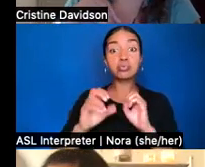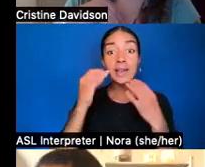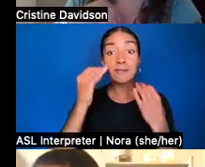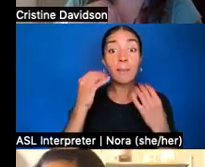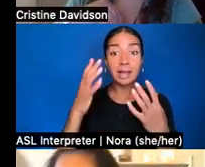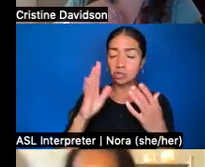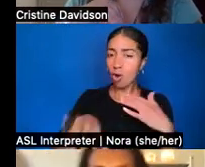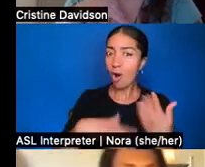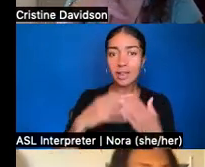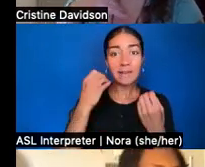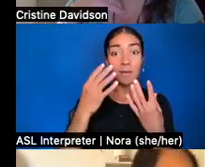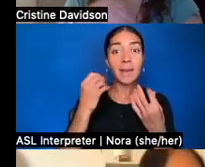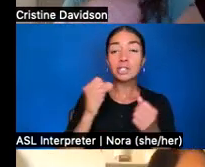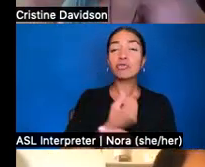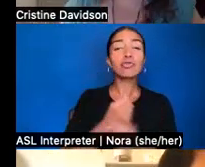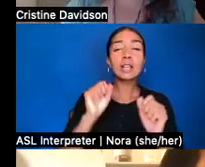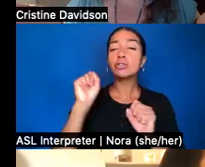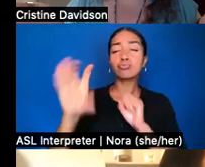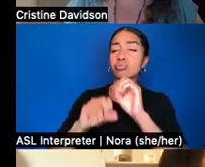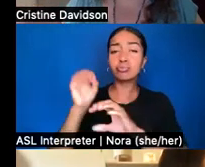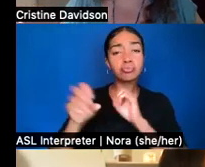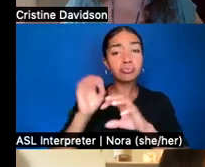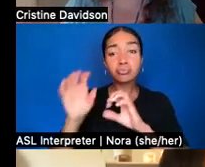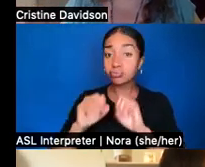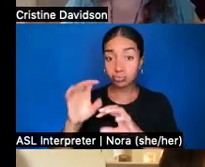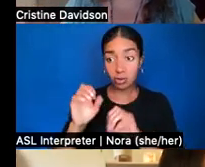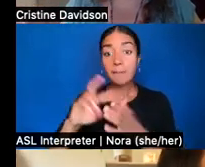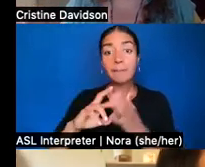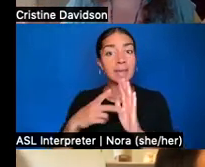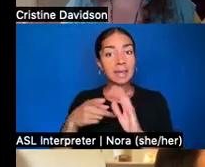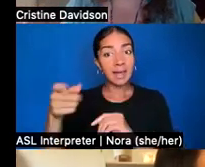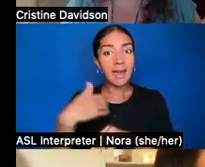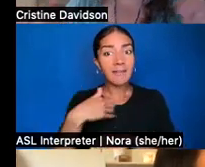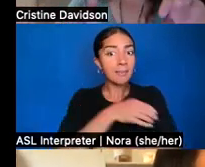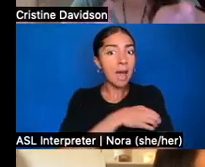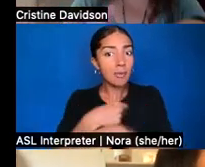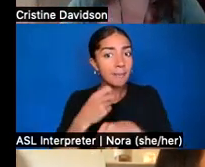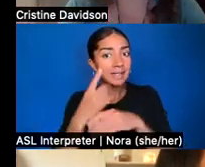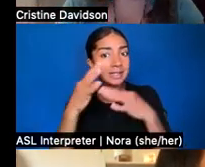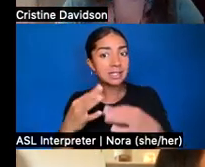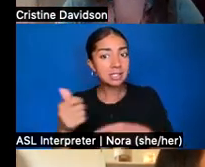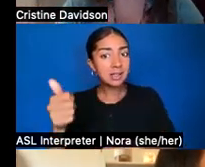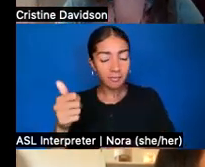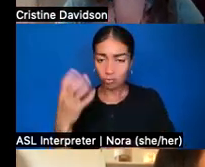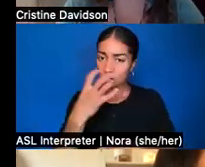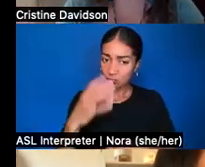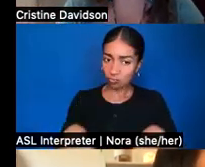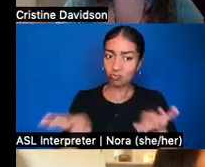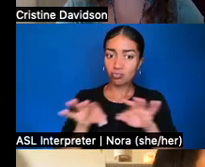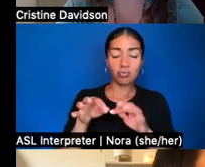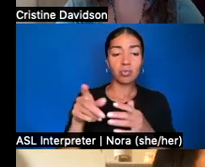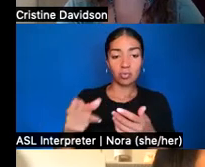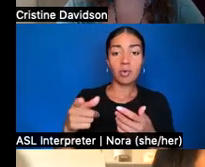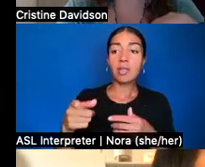in their own hands too. And it's about establishing that trust, you know, so they can make that informed